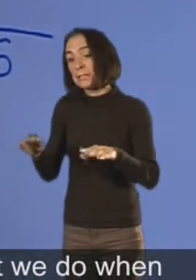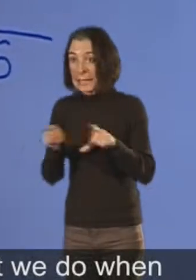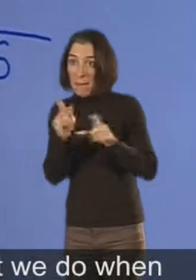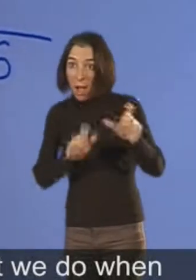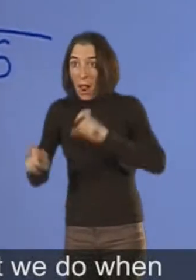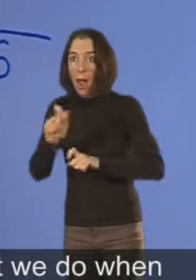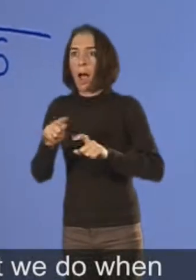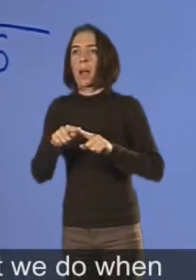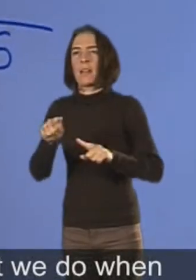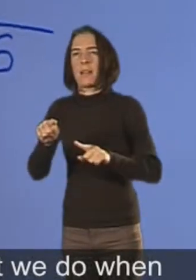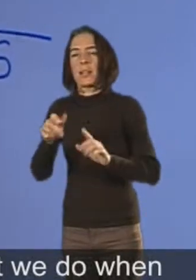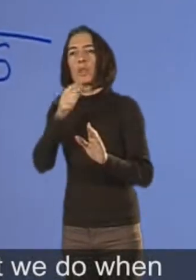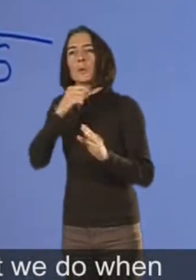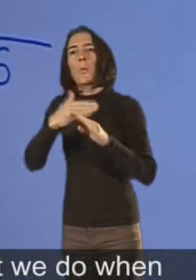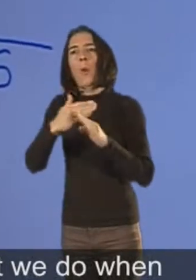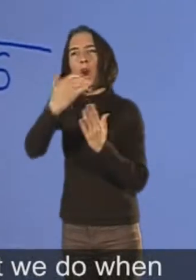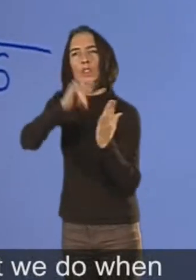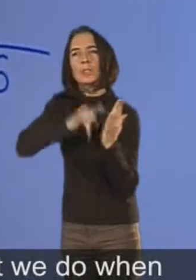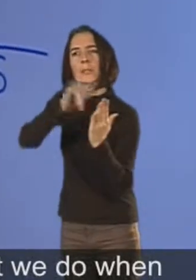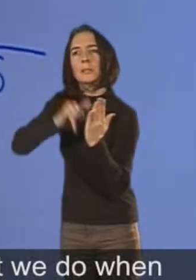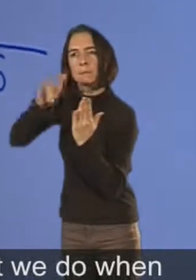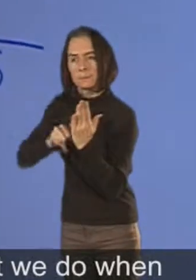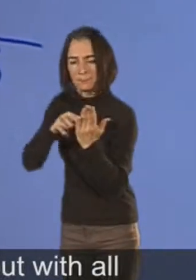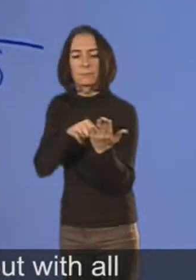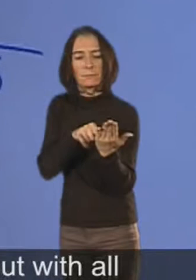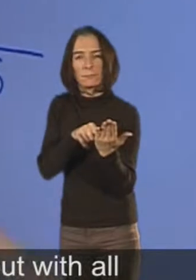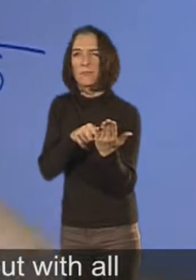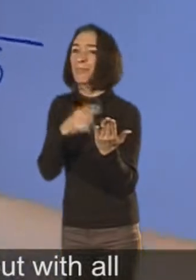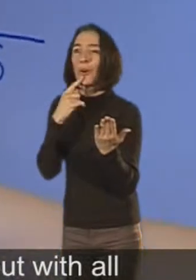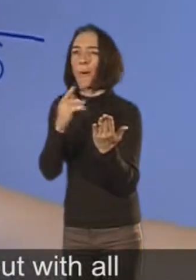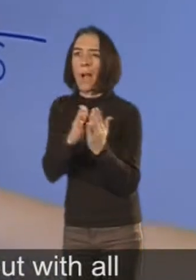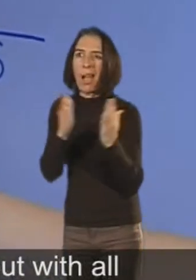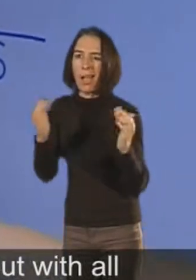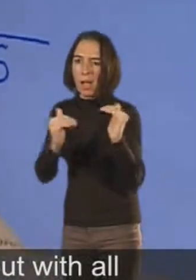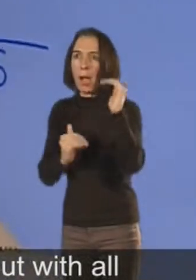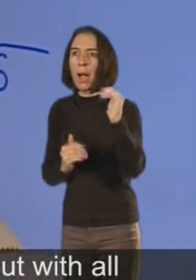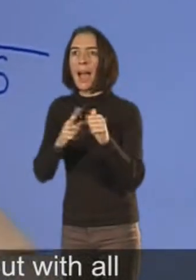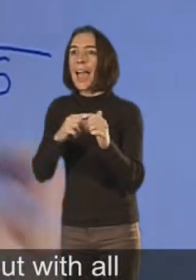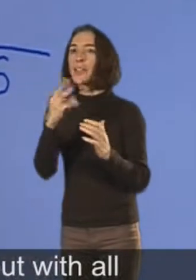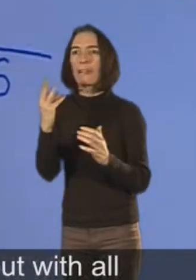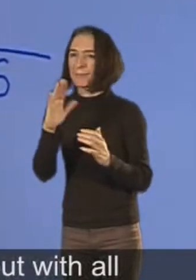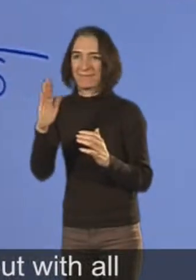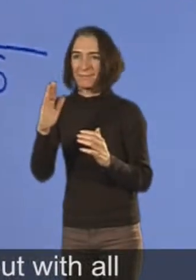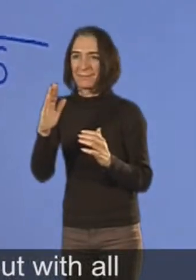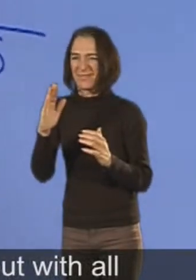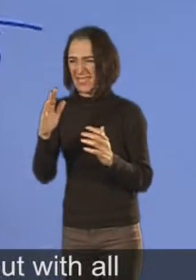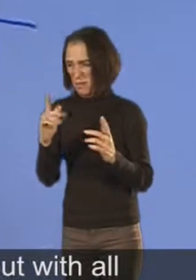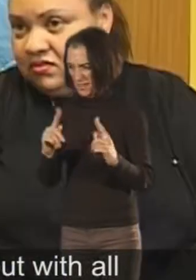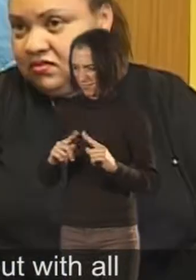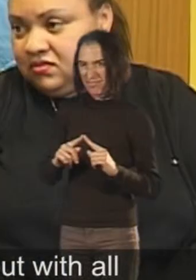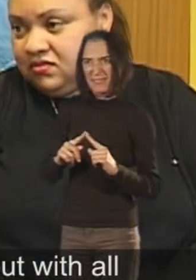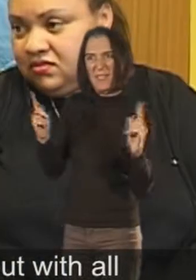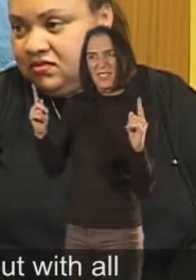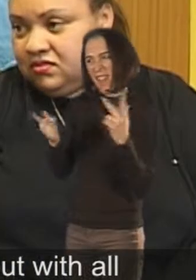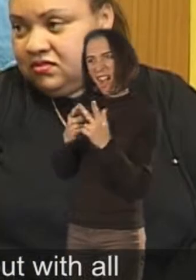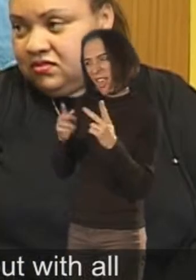do when she's using worksheet resources, instead of having an A3, which would stand